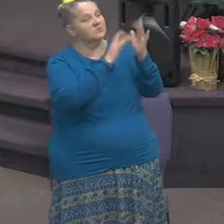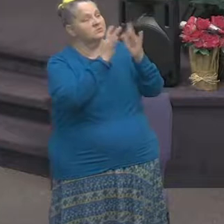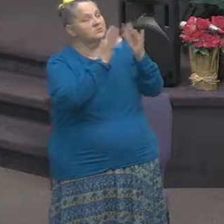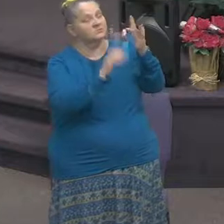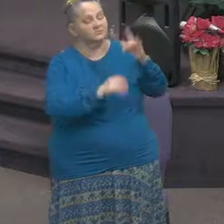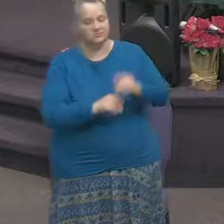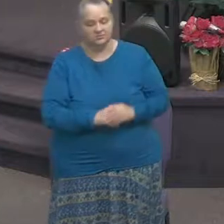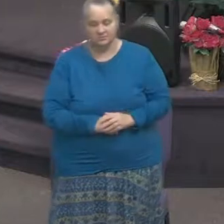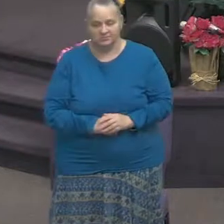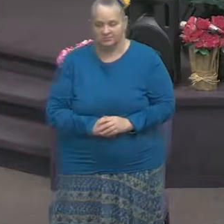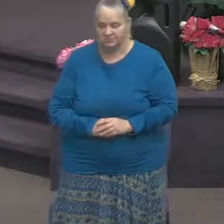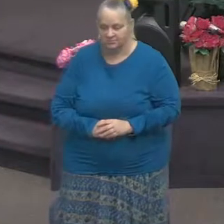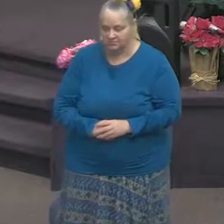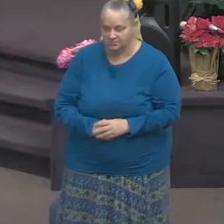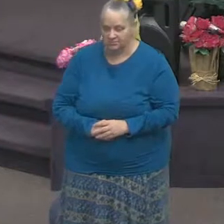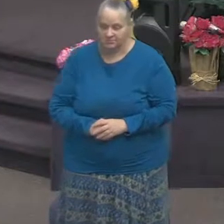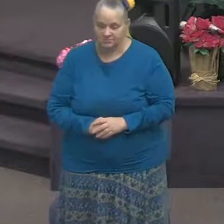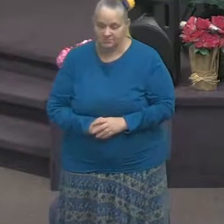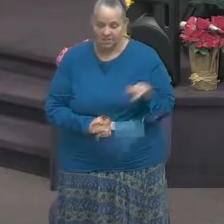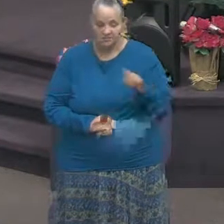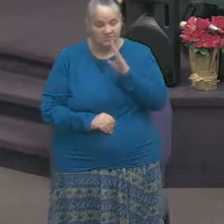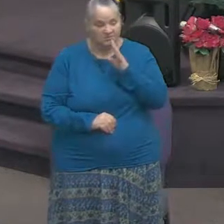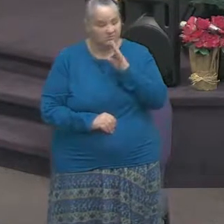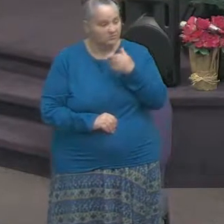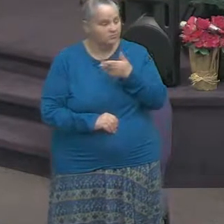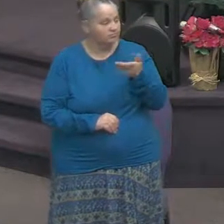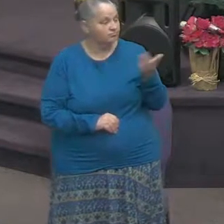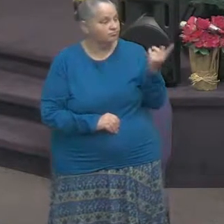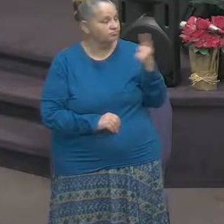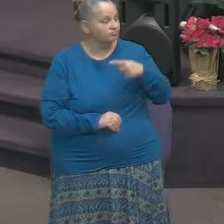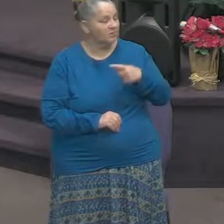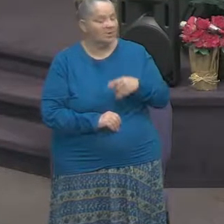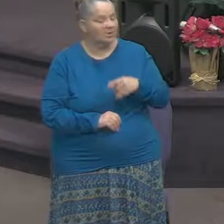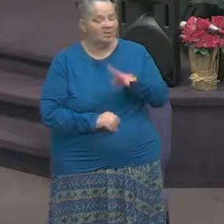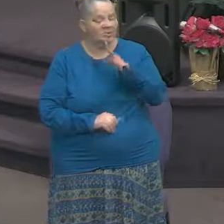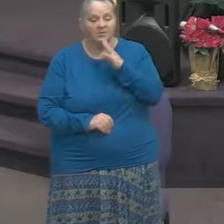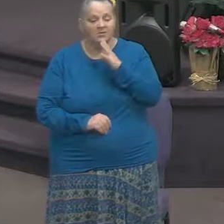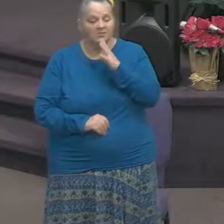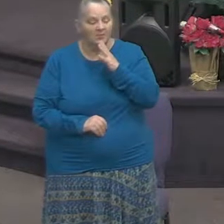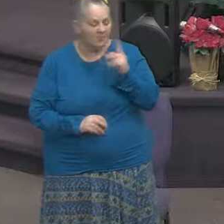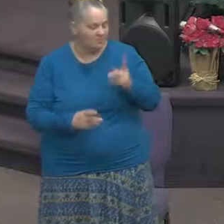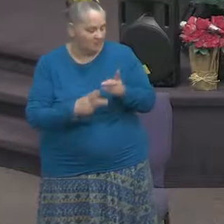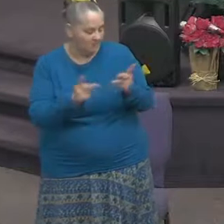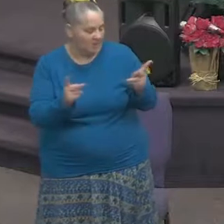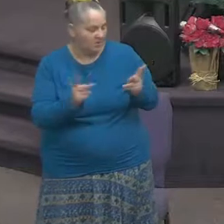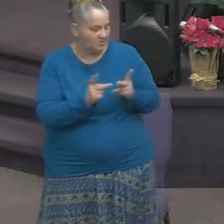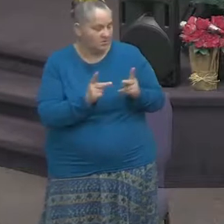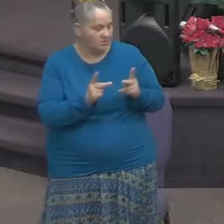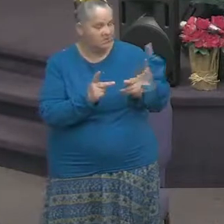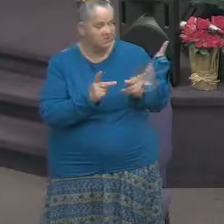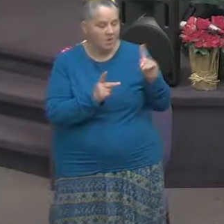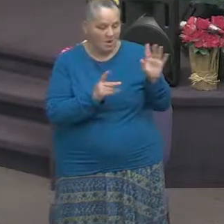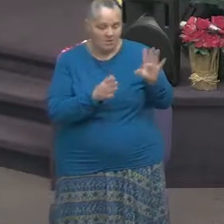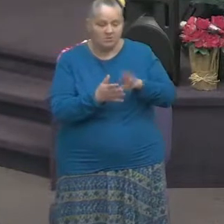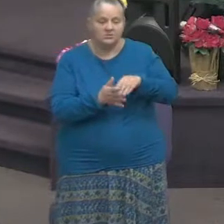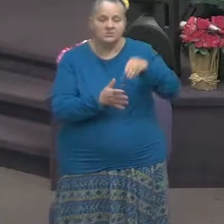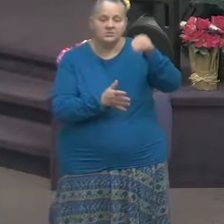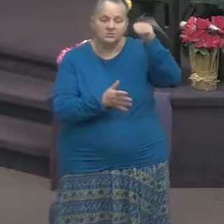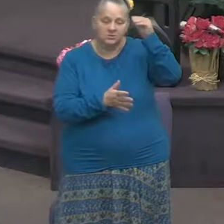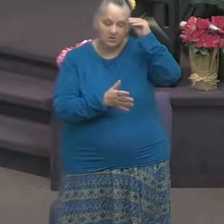Jesus. And as he speaks to you today, he is speaking from a place where he has